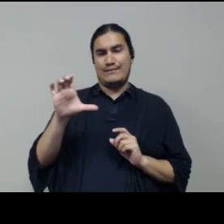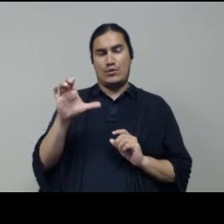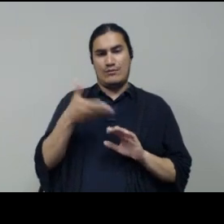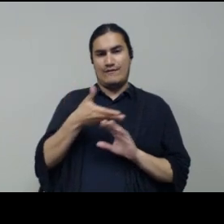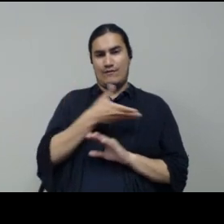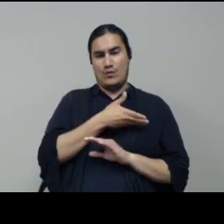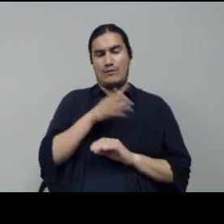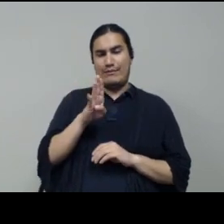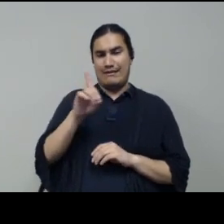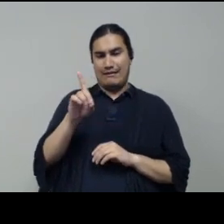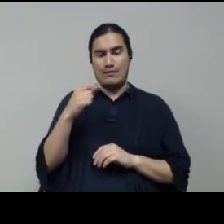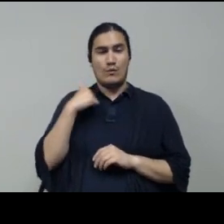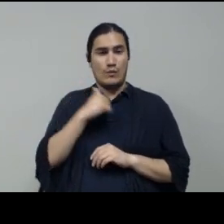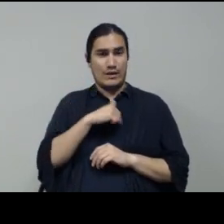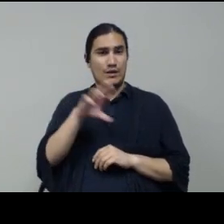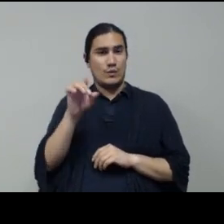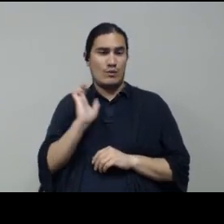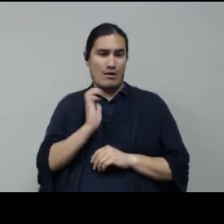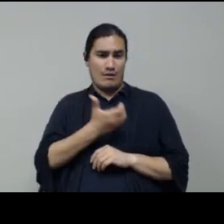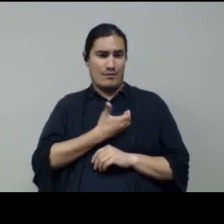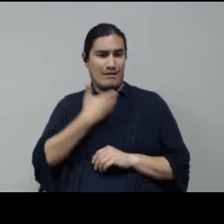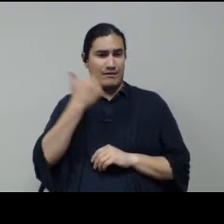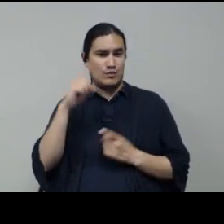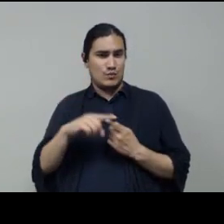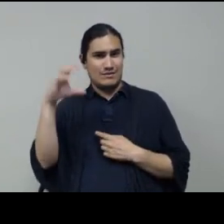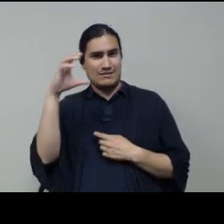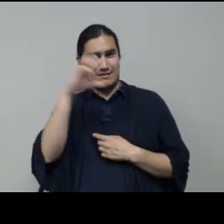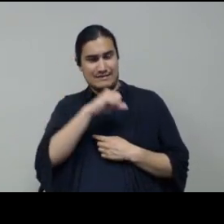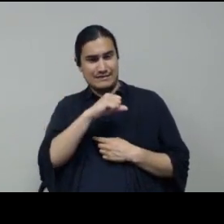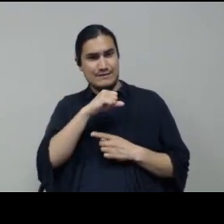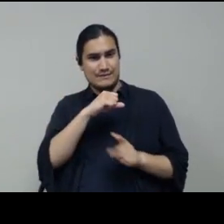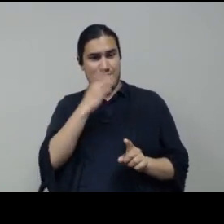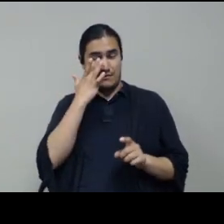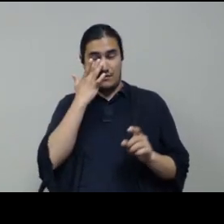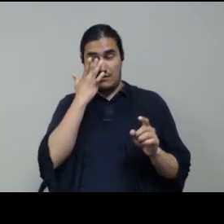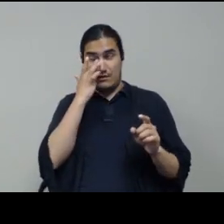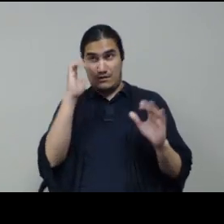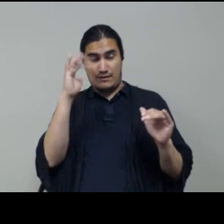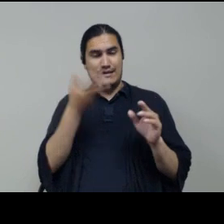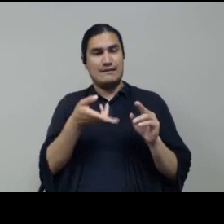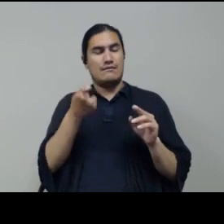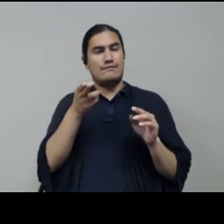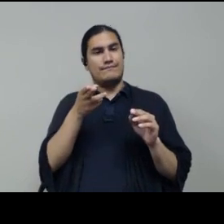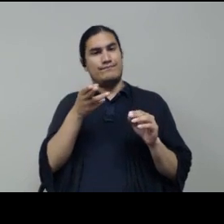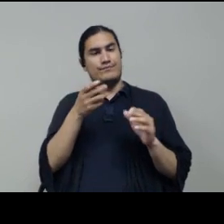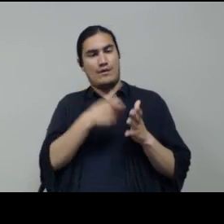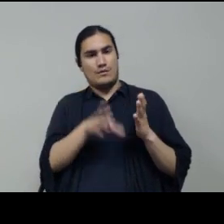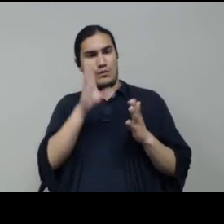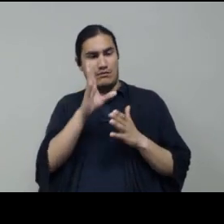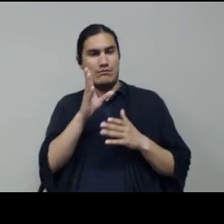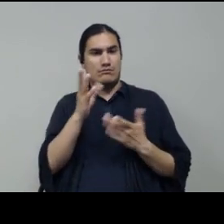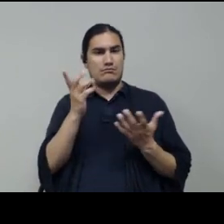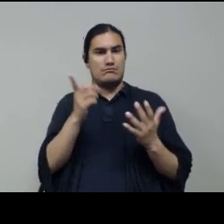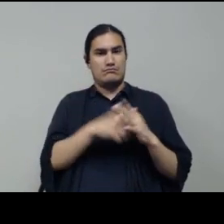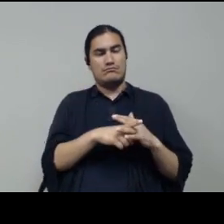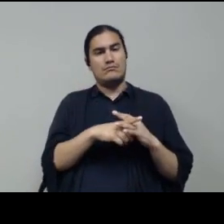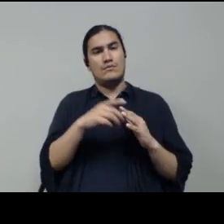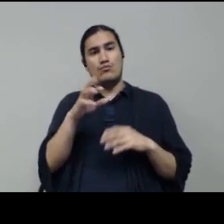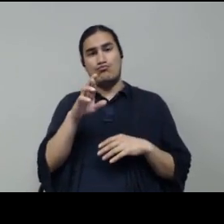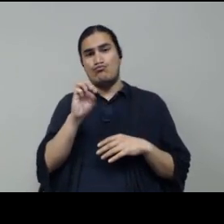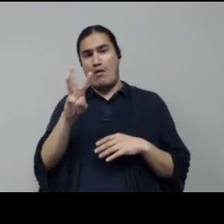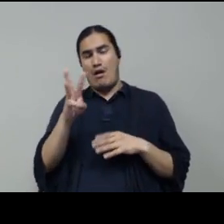bid. We do our best to anticipate the increases that come. The raw material costs, I think we've seen